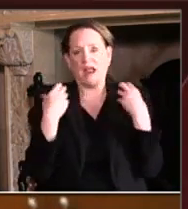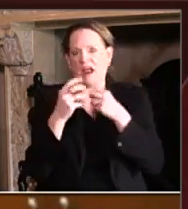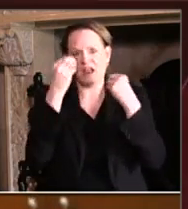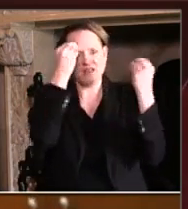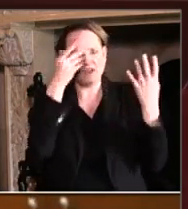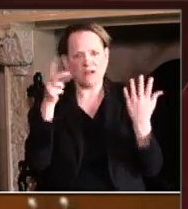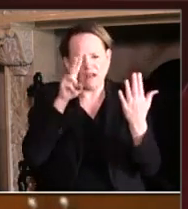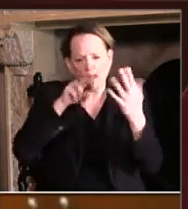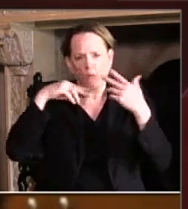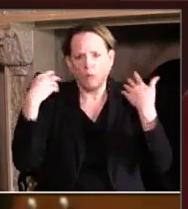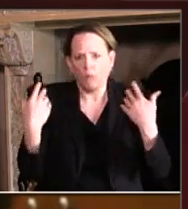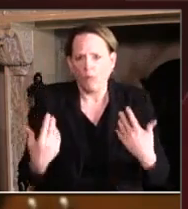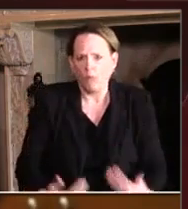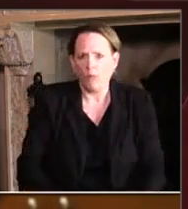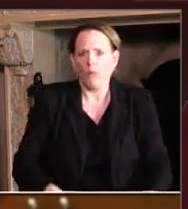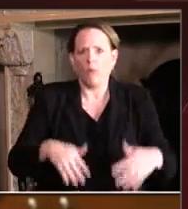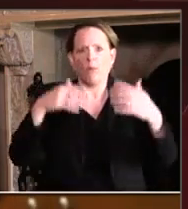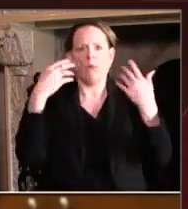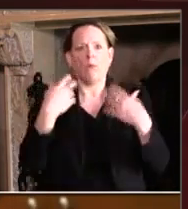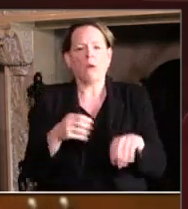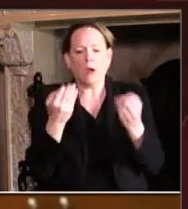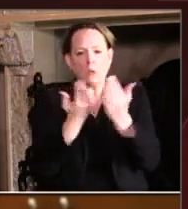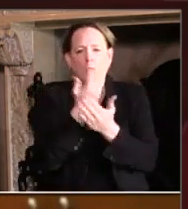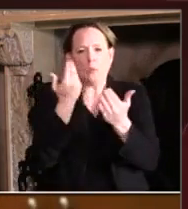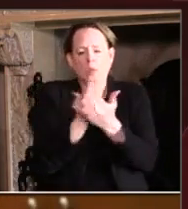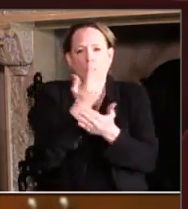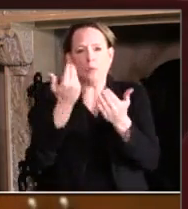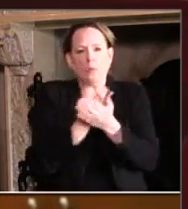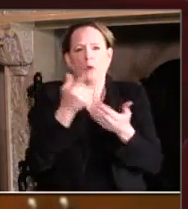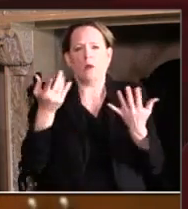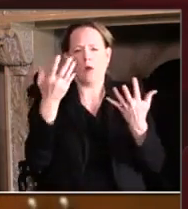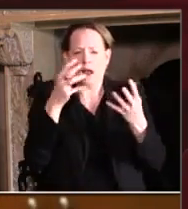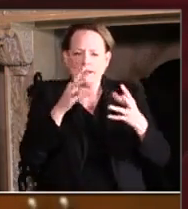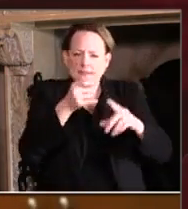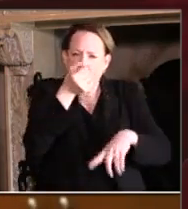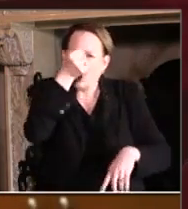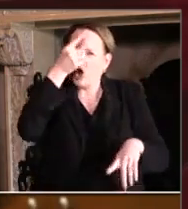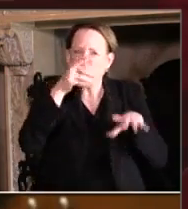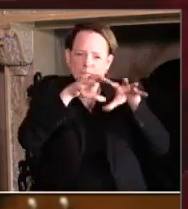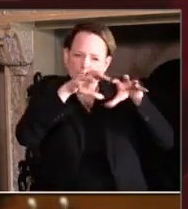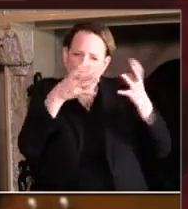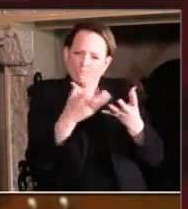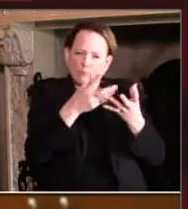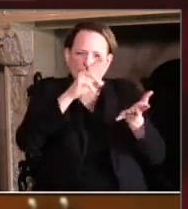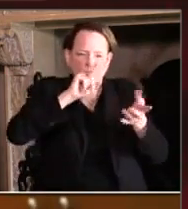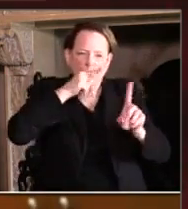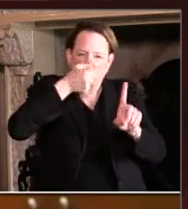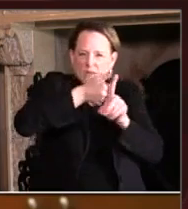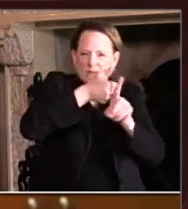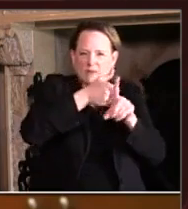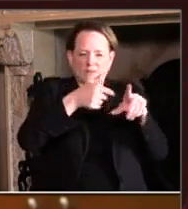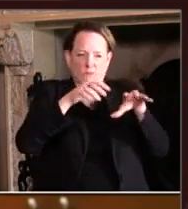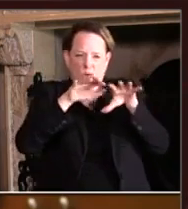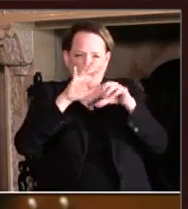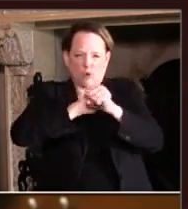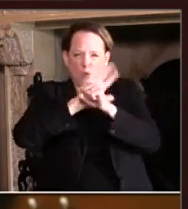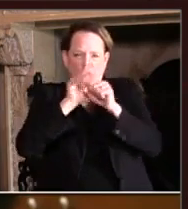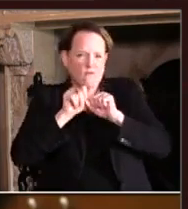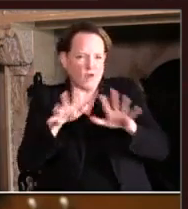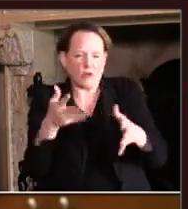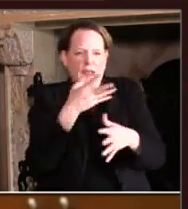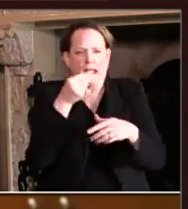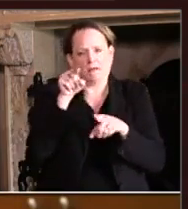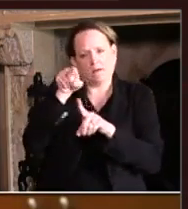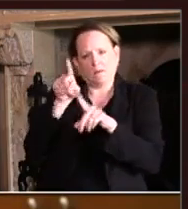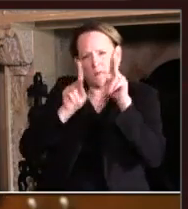get a handle on what our collective response to this larger than life virus would be. At first, testing was